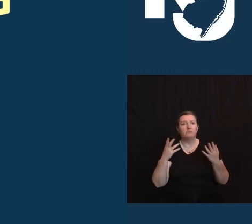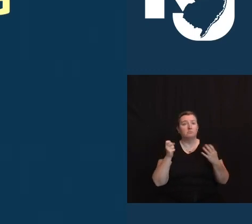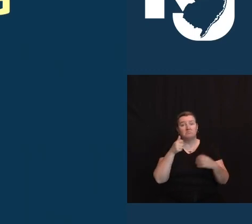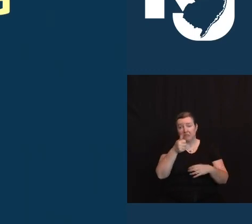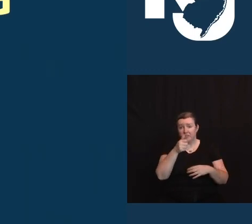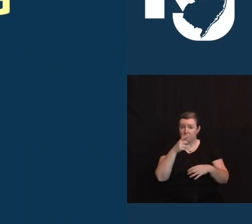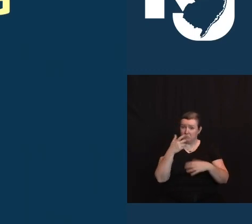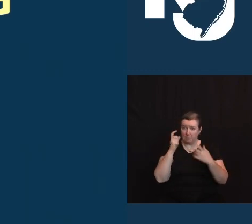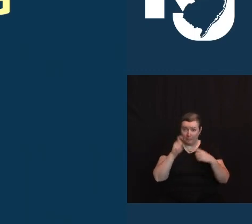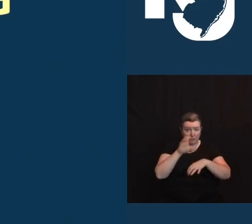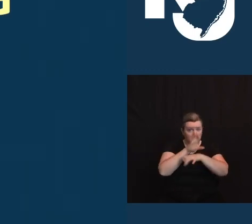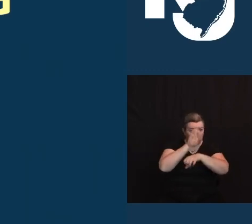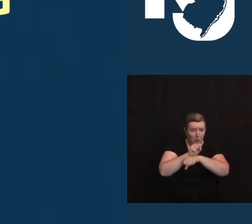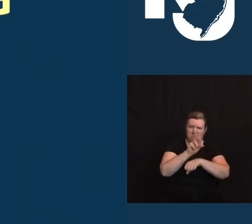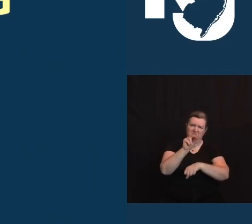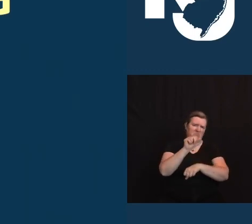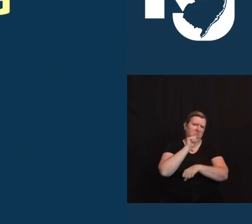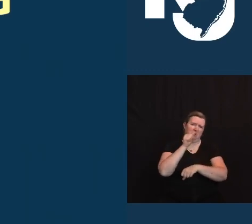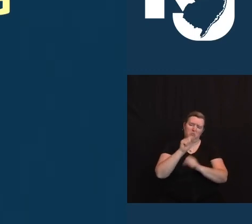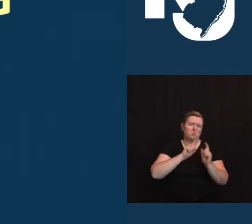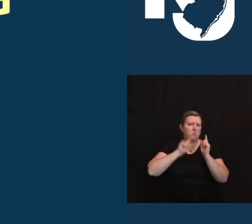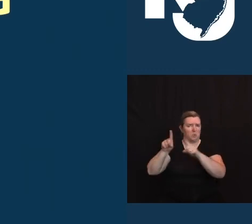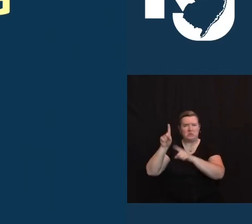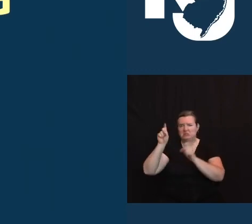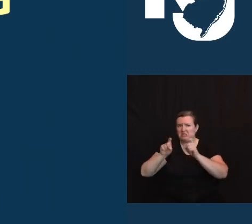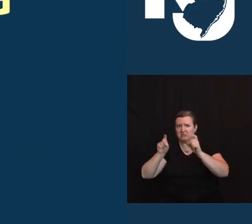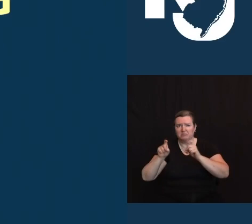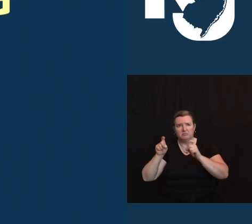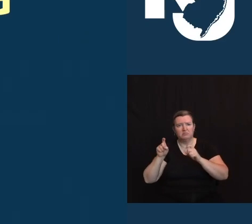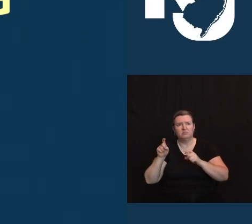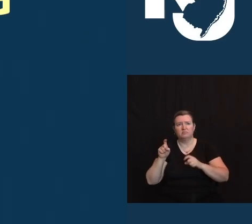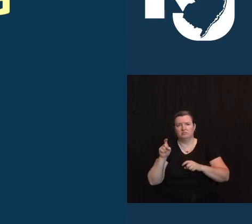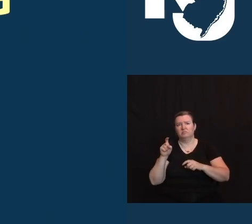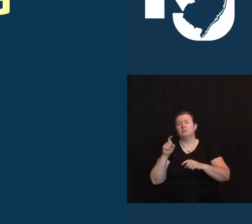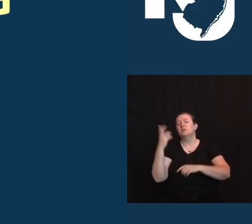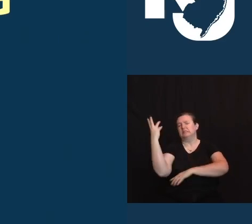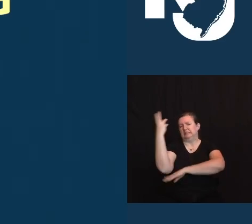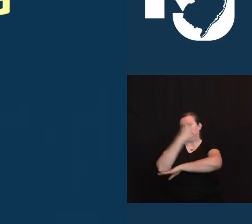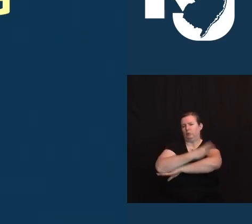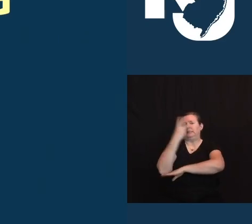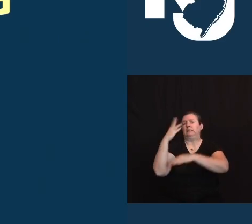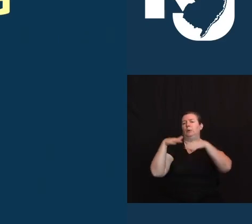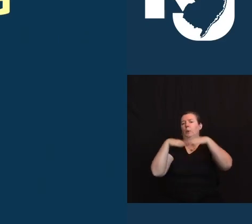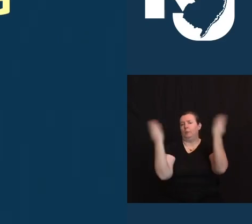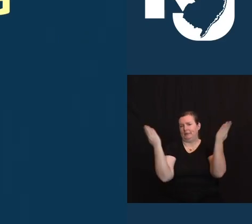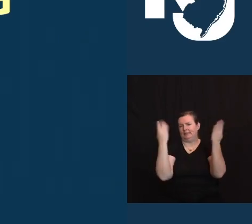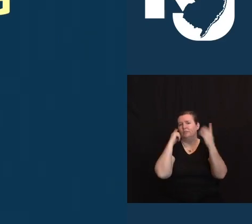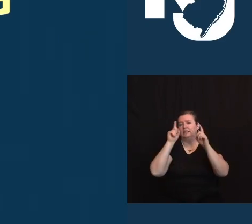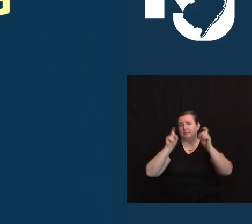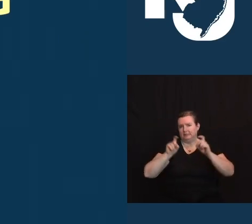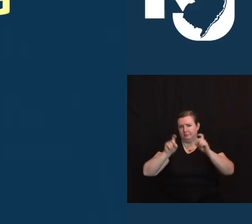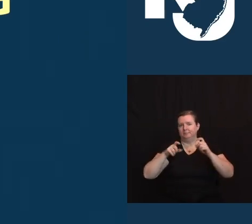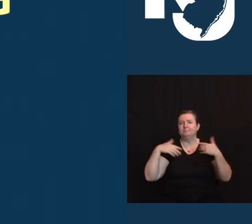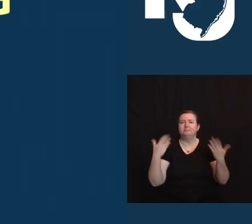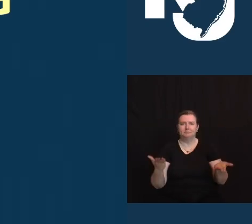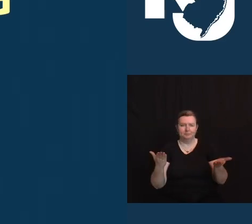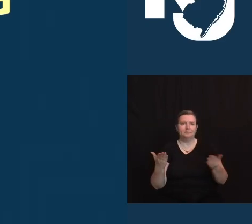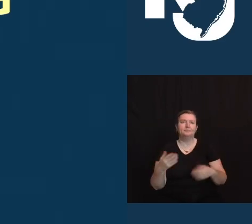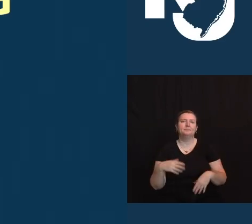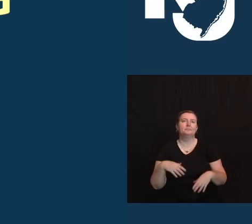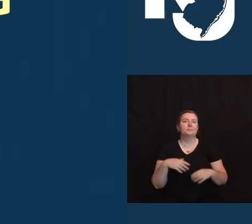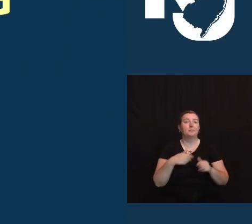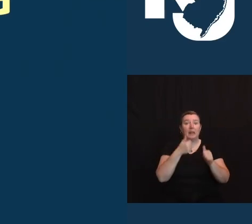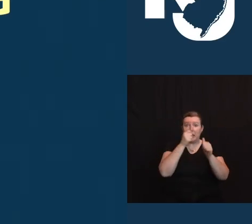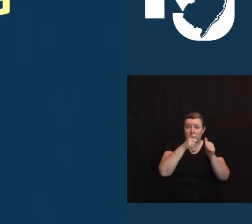needed, and tests will be offered 6 days a week and will rotate from town to town. For more information on the schedule for individual